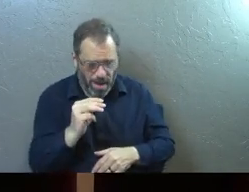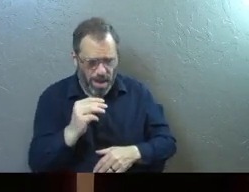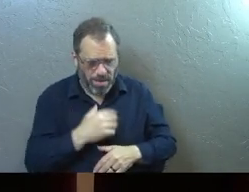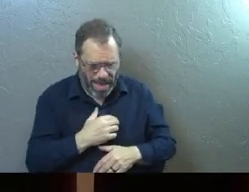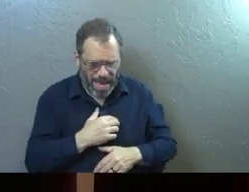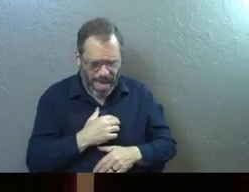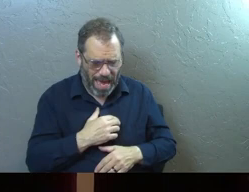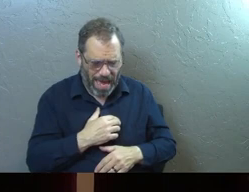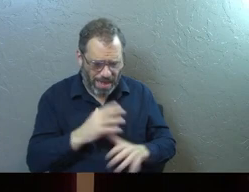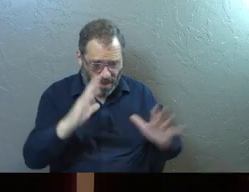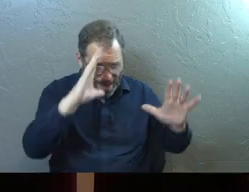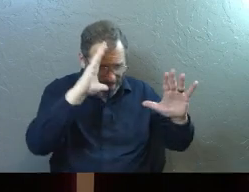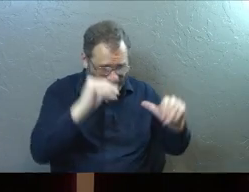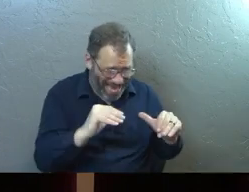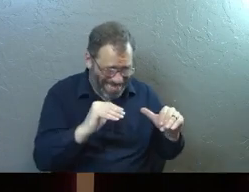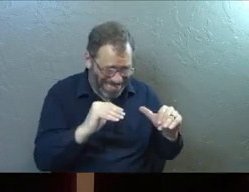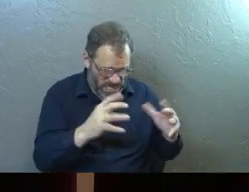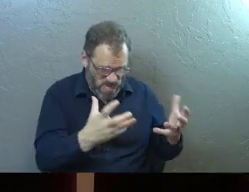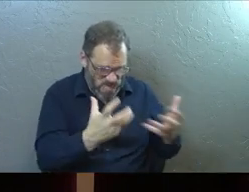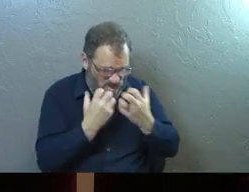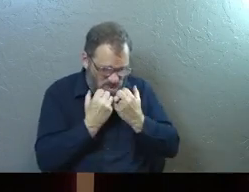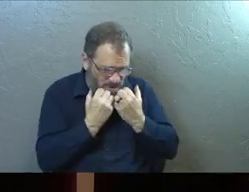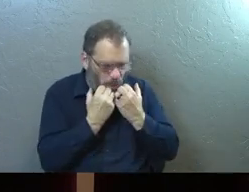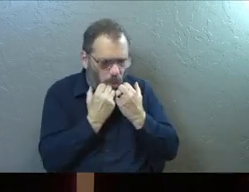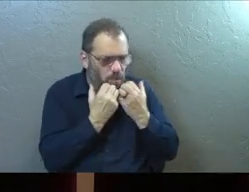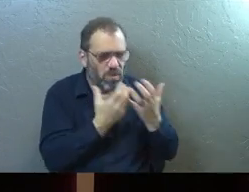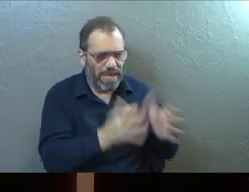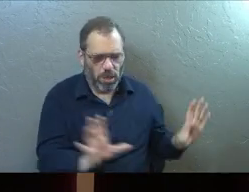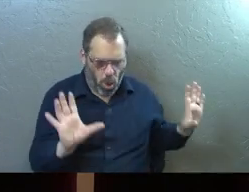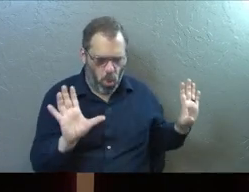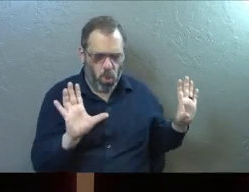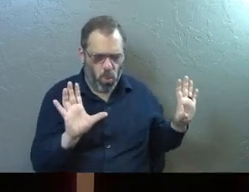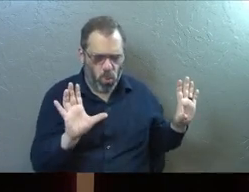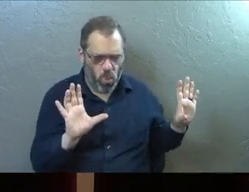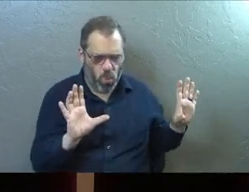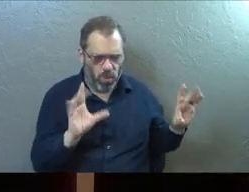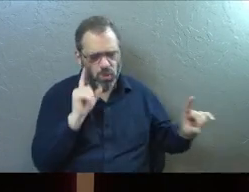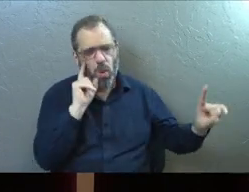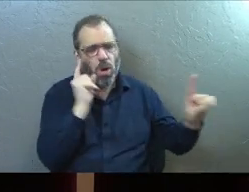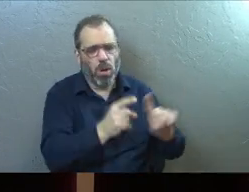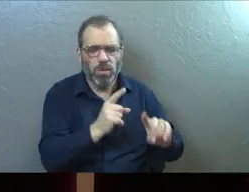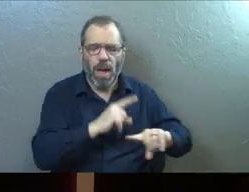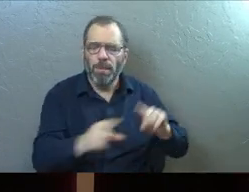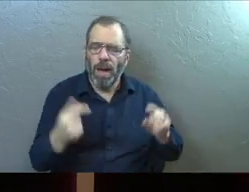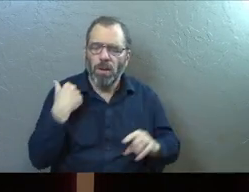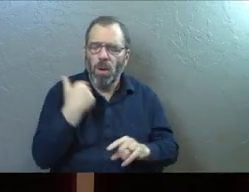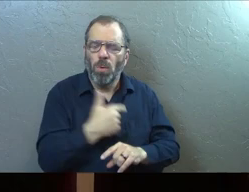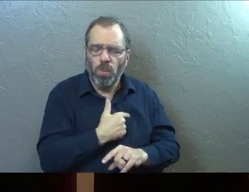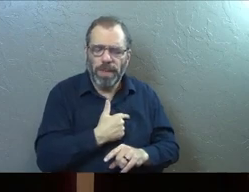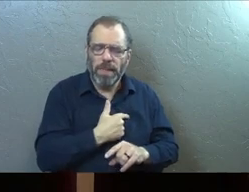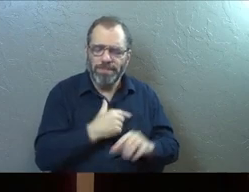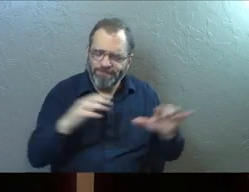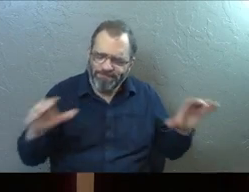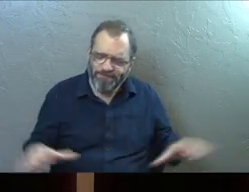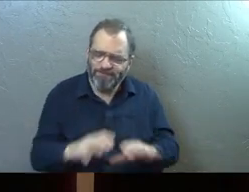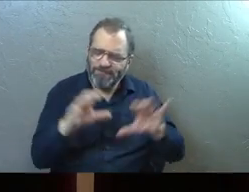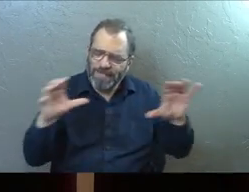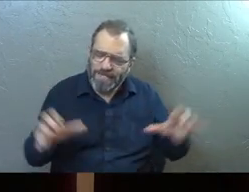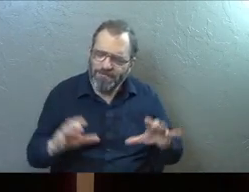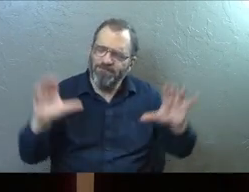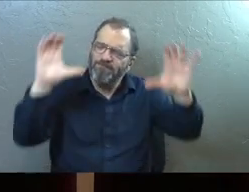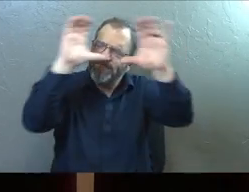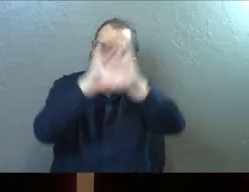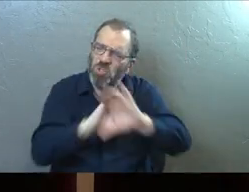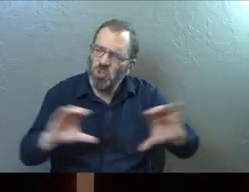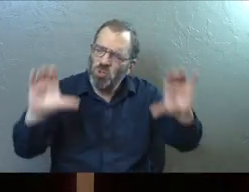that we hold loosely to our expectations, to our plans and to our goals. But God, that we're people that are actively and desperately